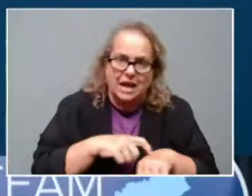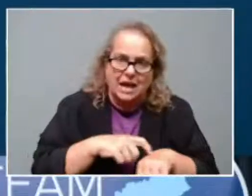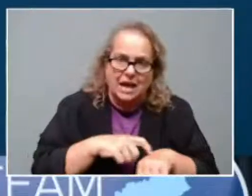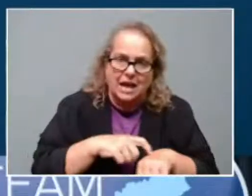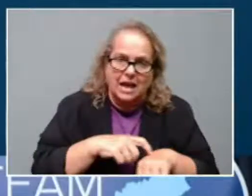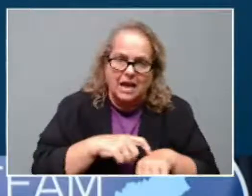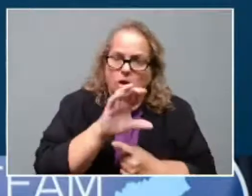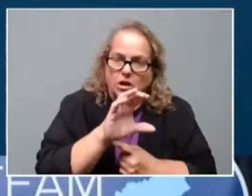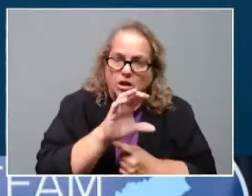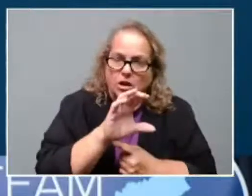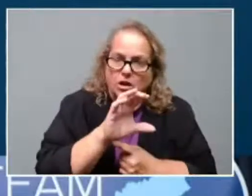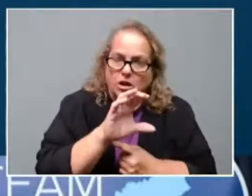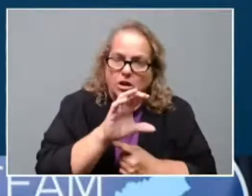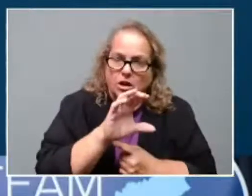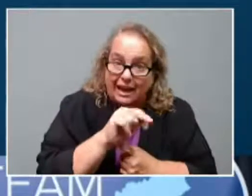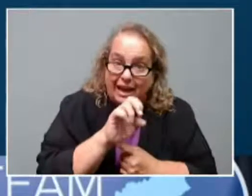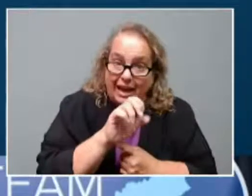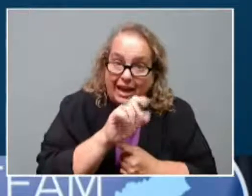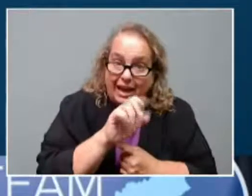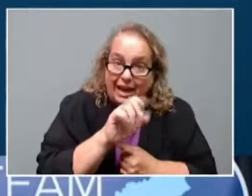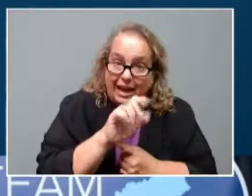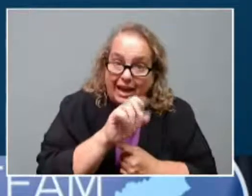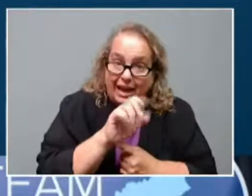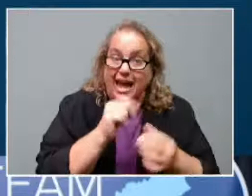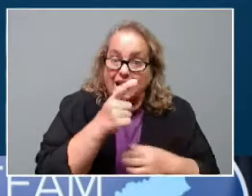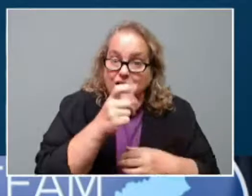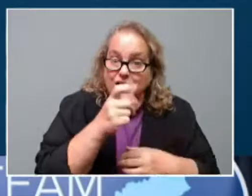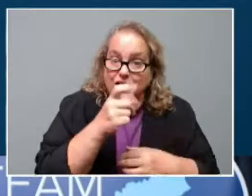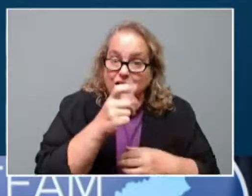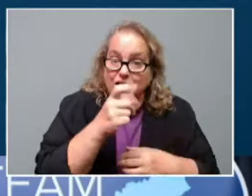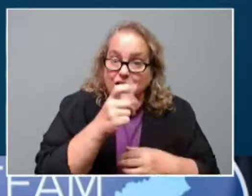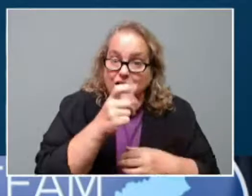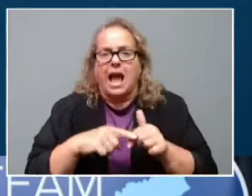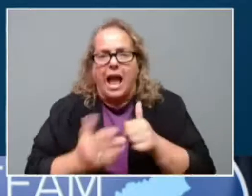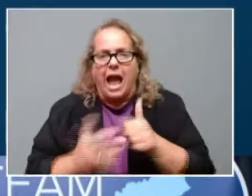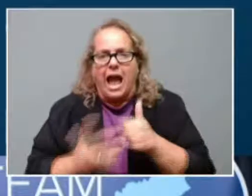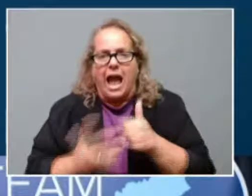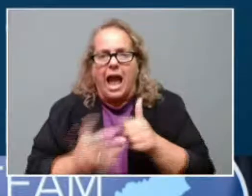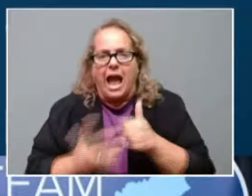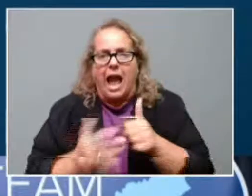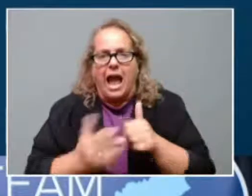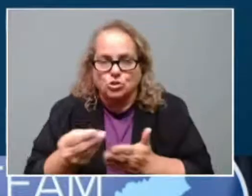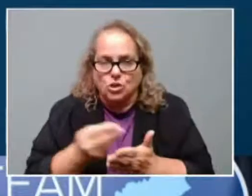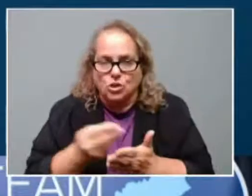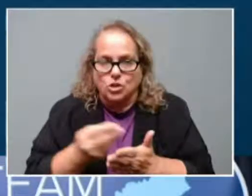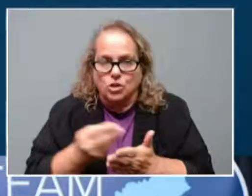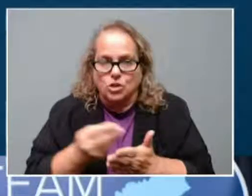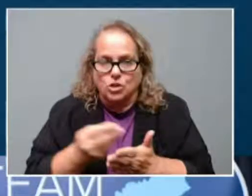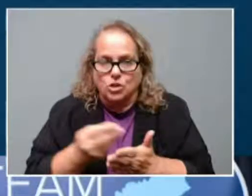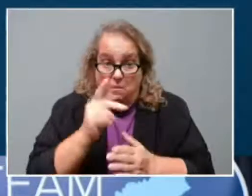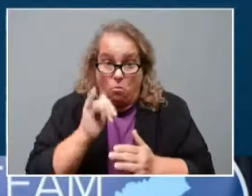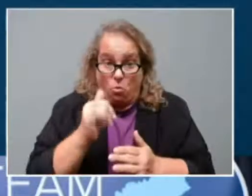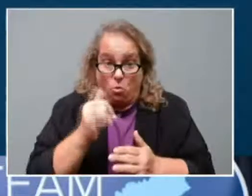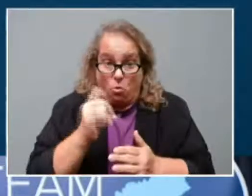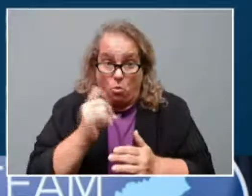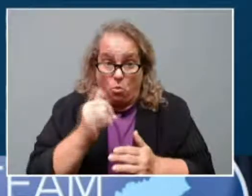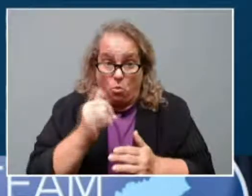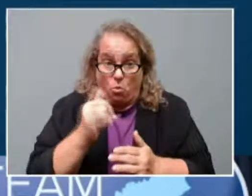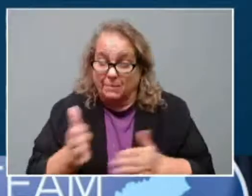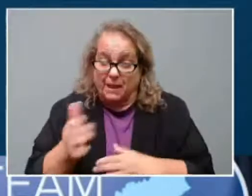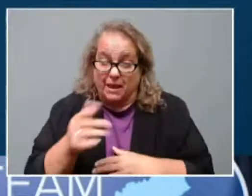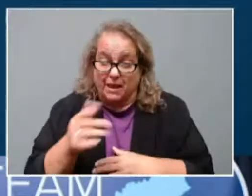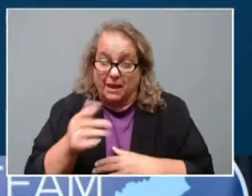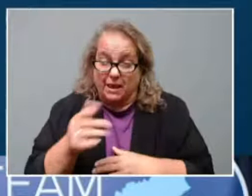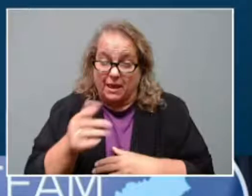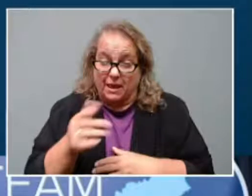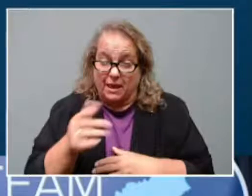shop around. These plans, you are likely to find one, hopefully that is less than what you are currently